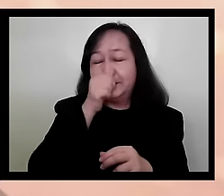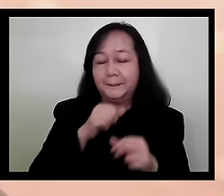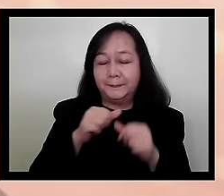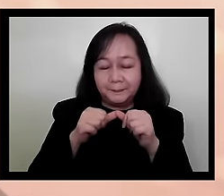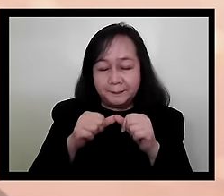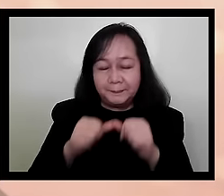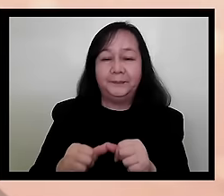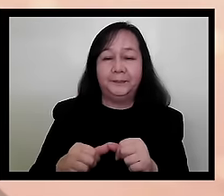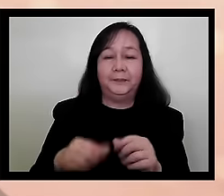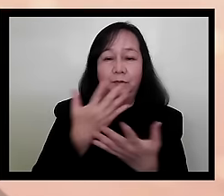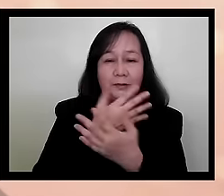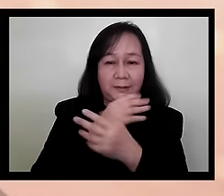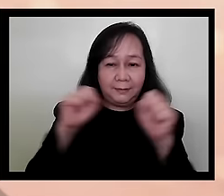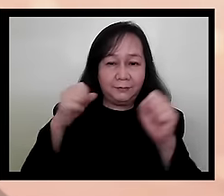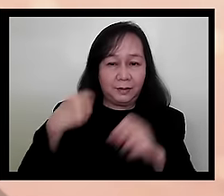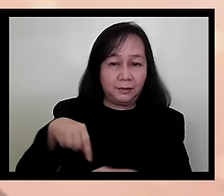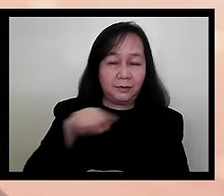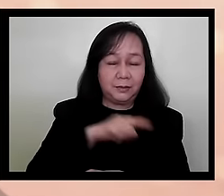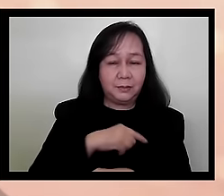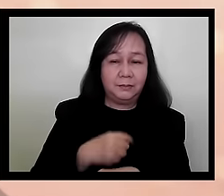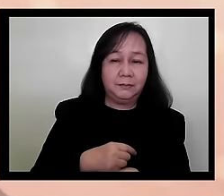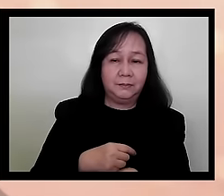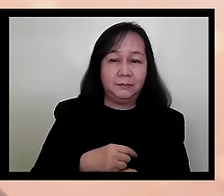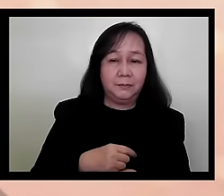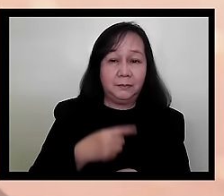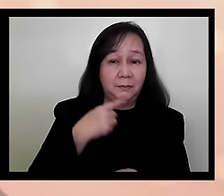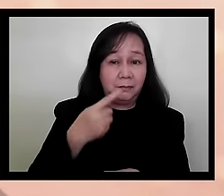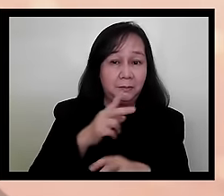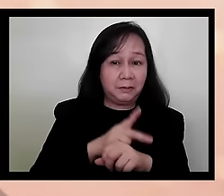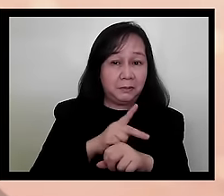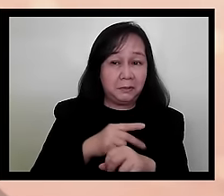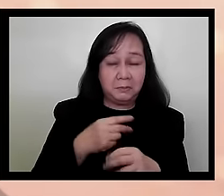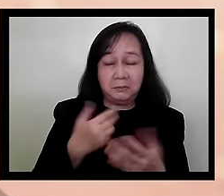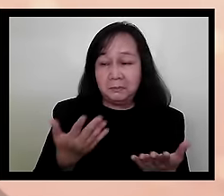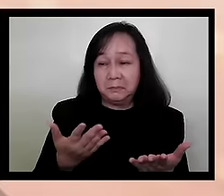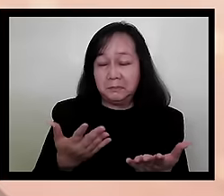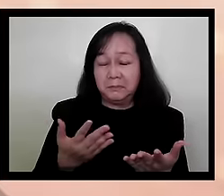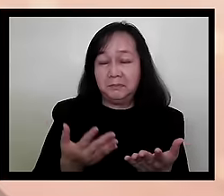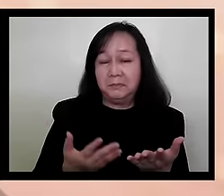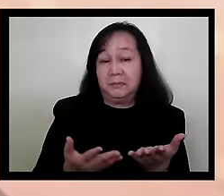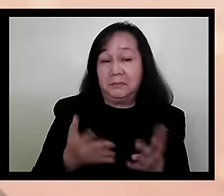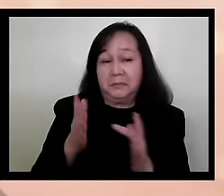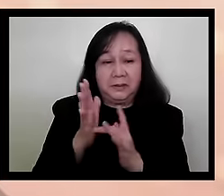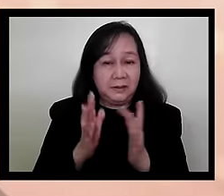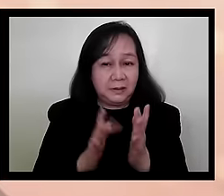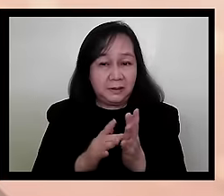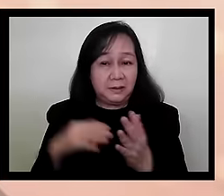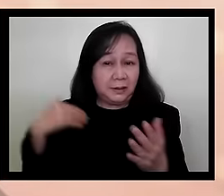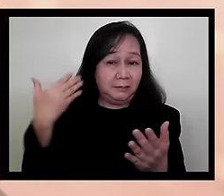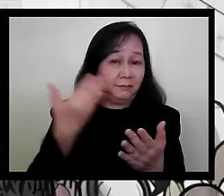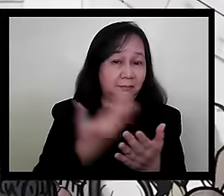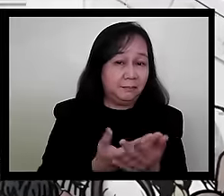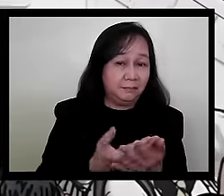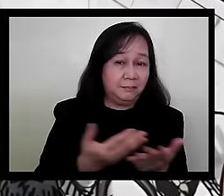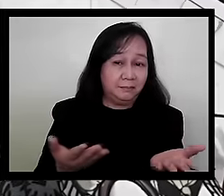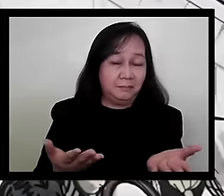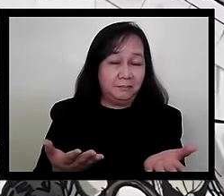save us according to Peter well no Jesus